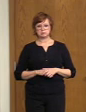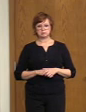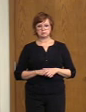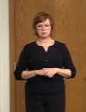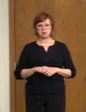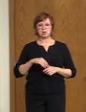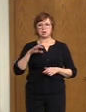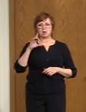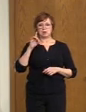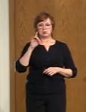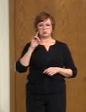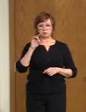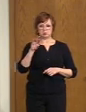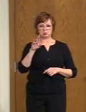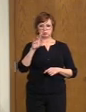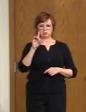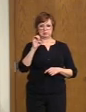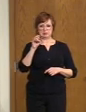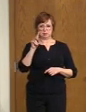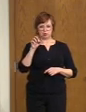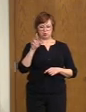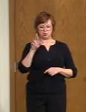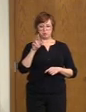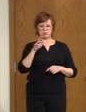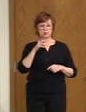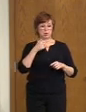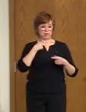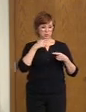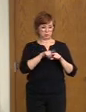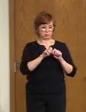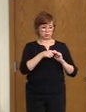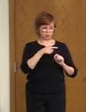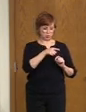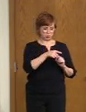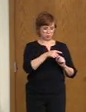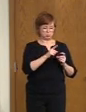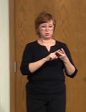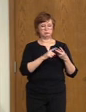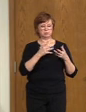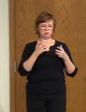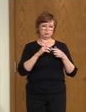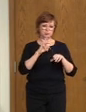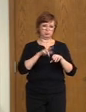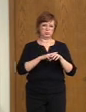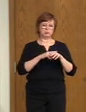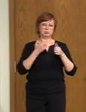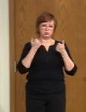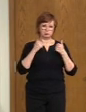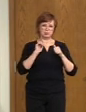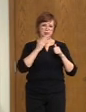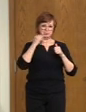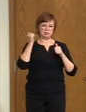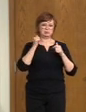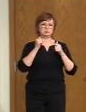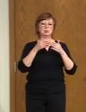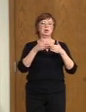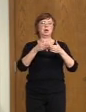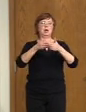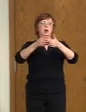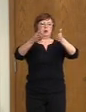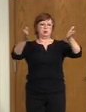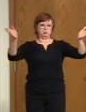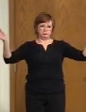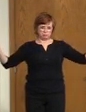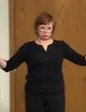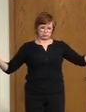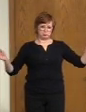I agree with those comments. Obviously, you want to make it as accessible as possible to the general population at the time that it does